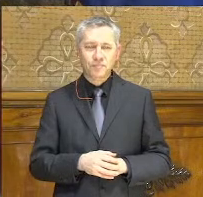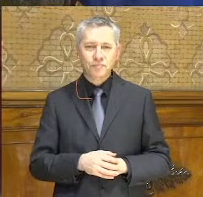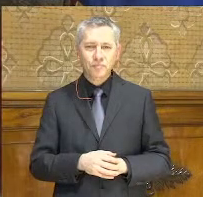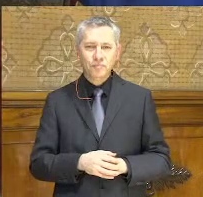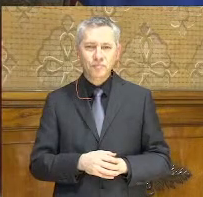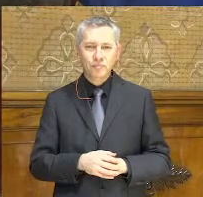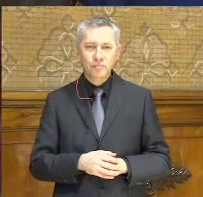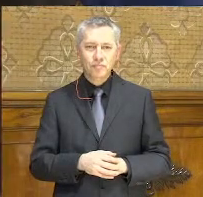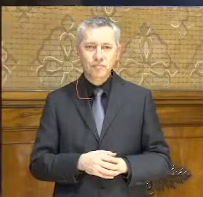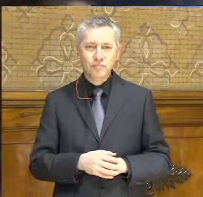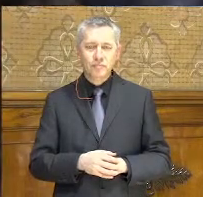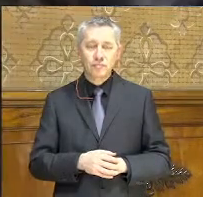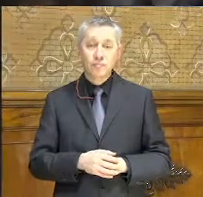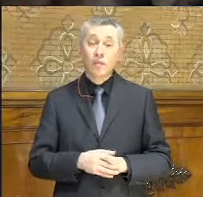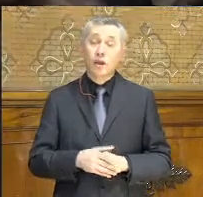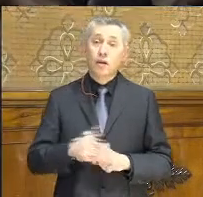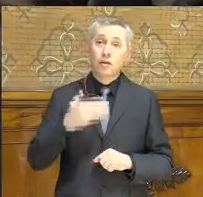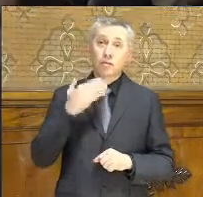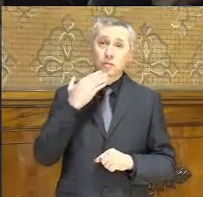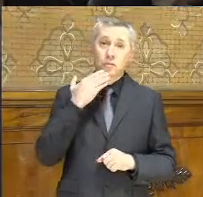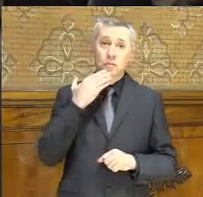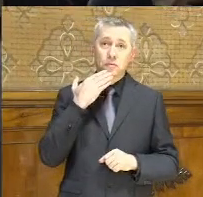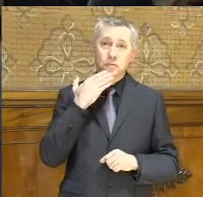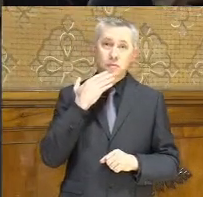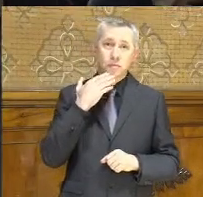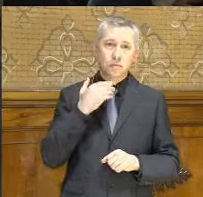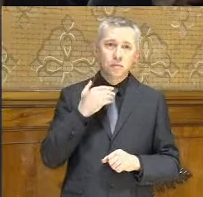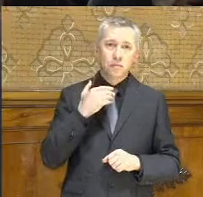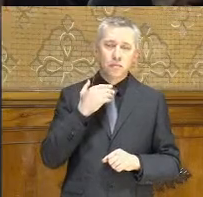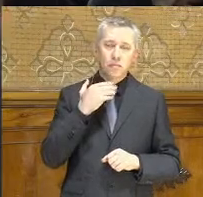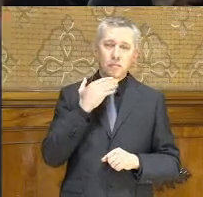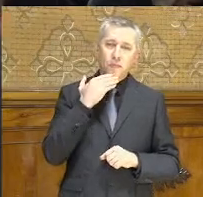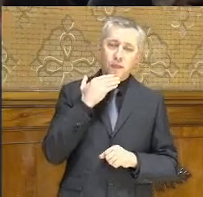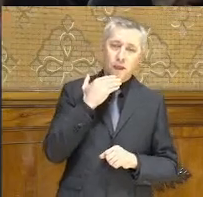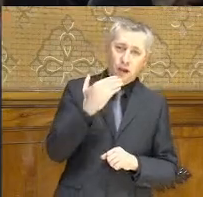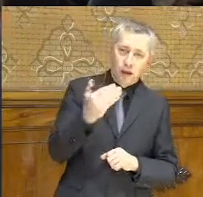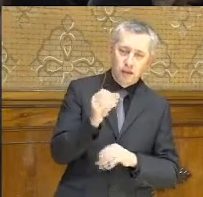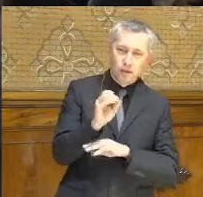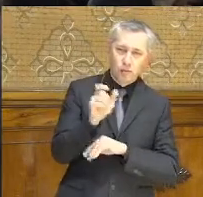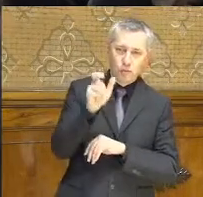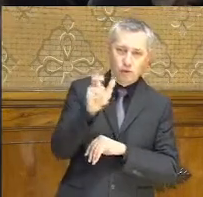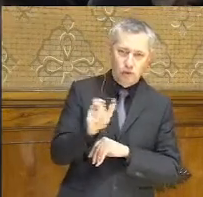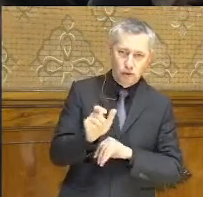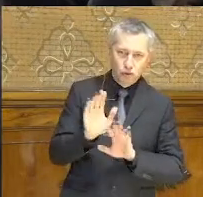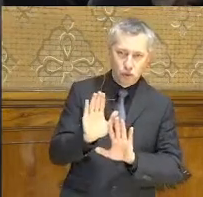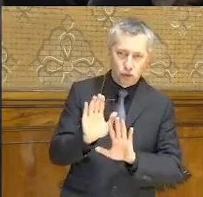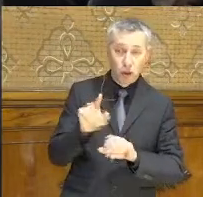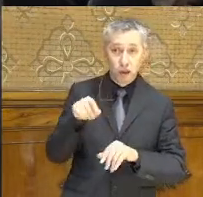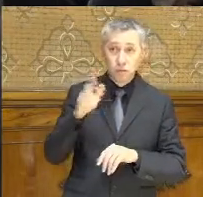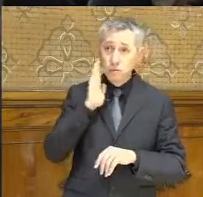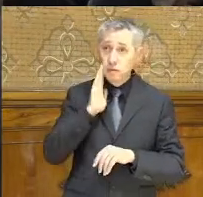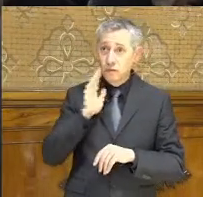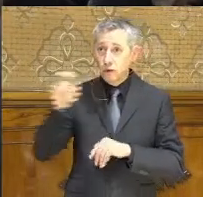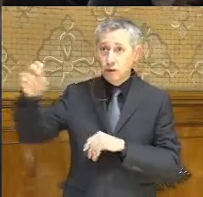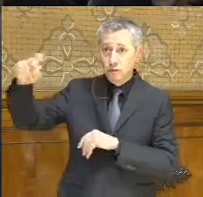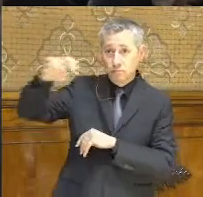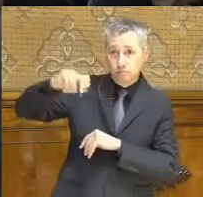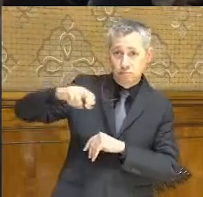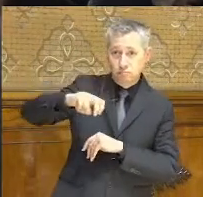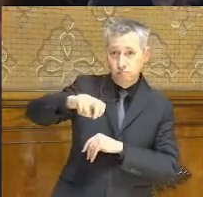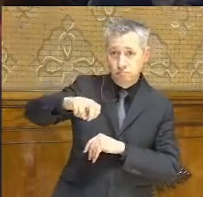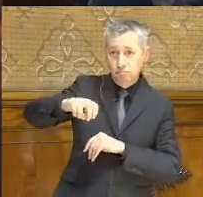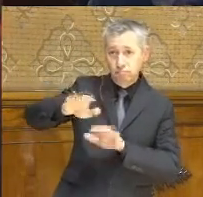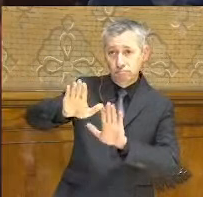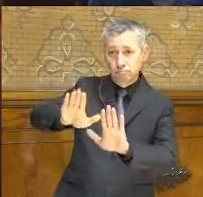Thank you. Grazie al professor Bhabha, che ora prego di fermarsi al centro della sala e di